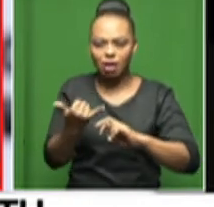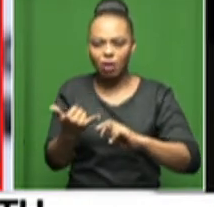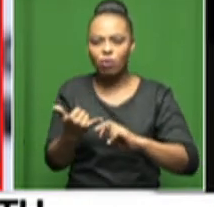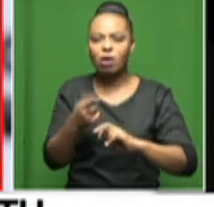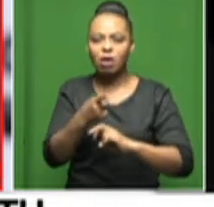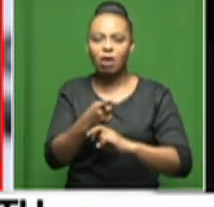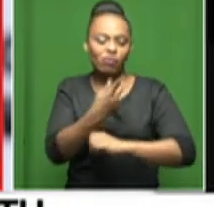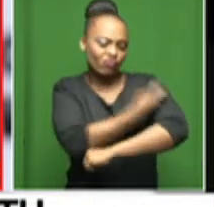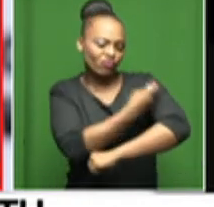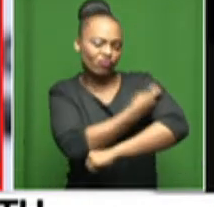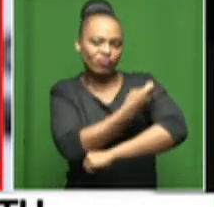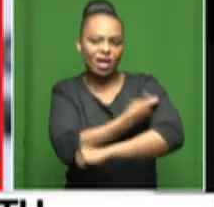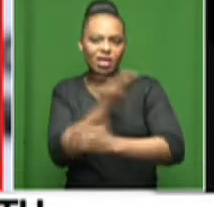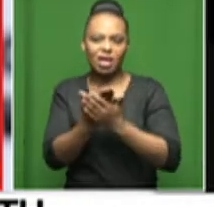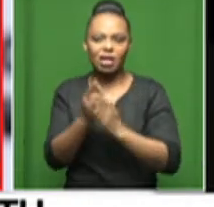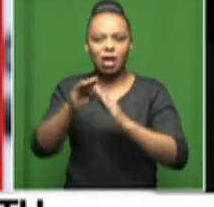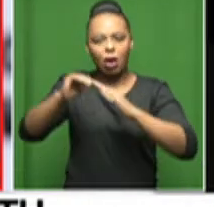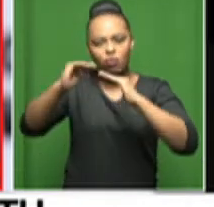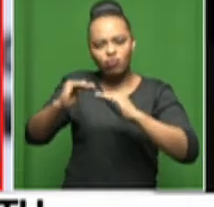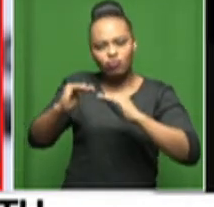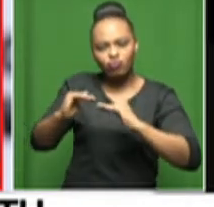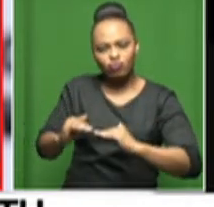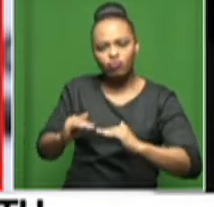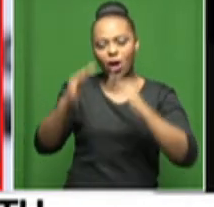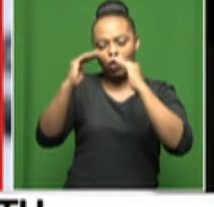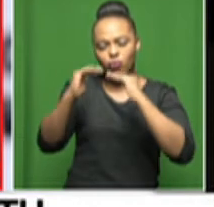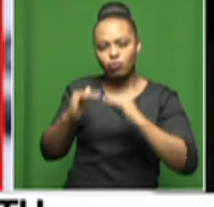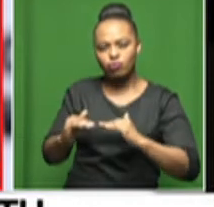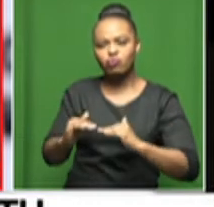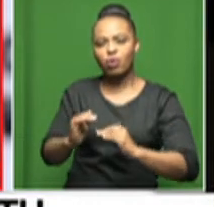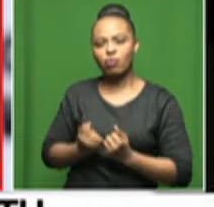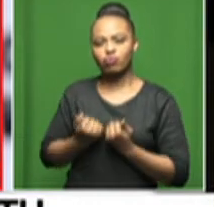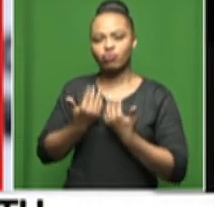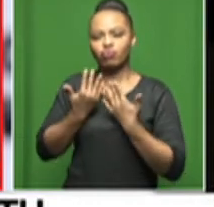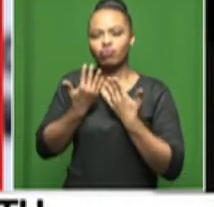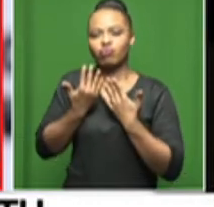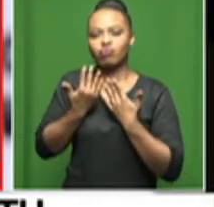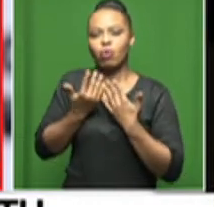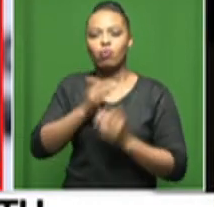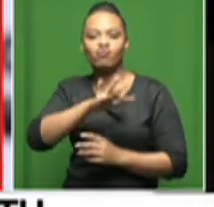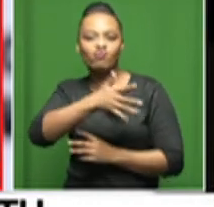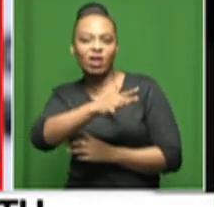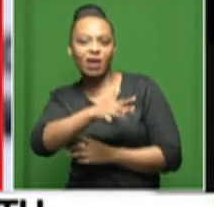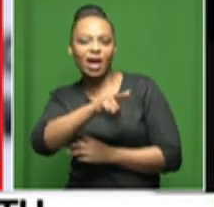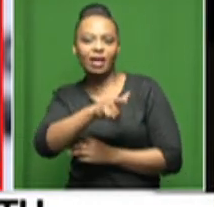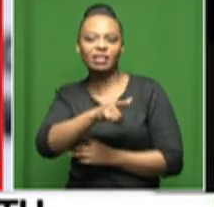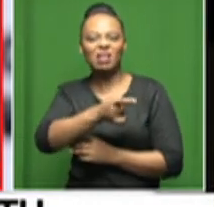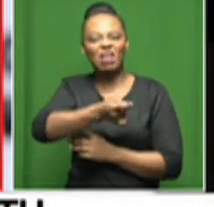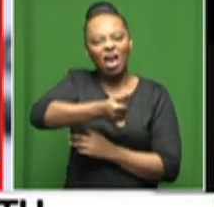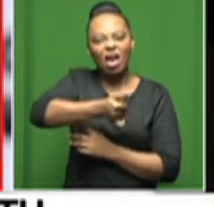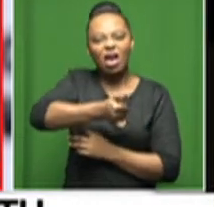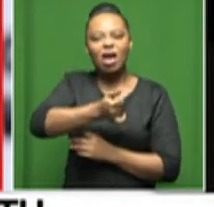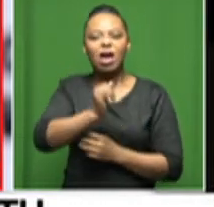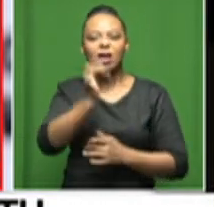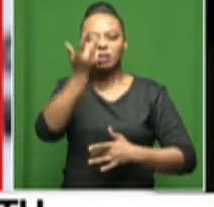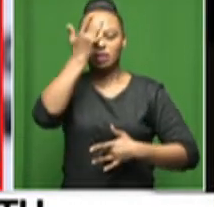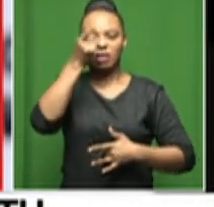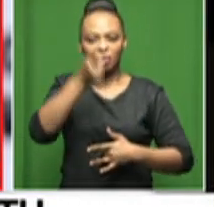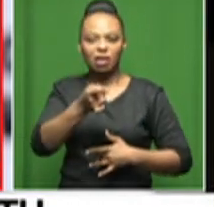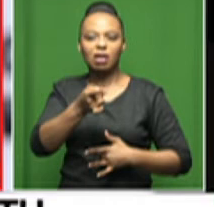reduced the effectiveness of the virus on mild or moderate infection, and we are uncertain about the impact